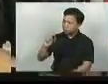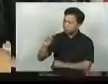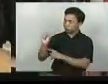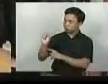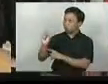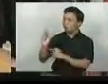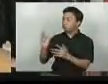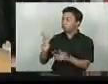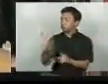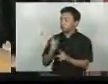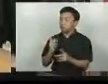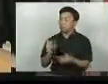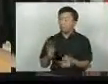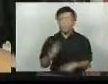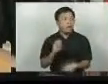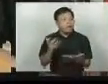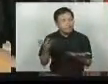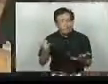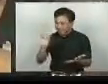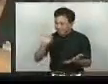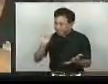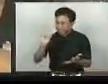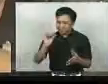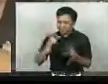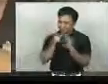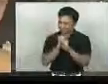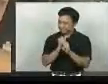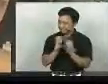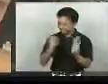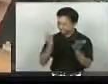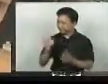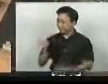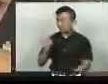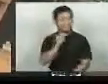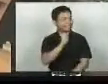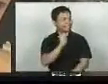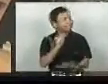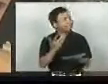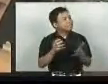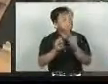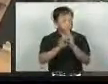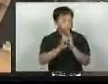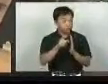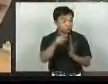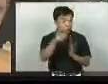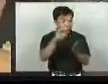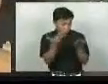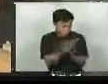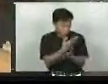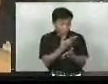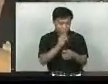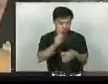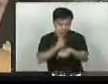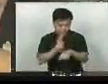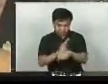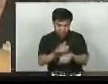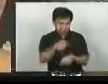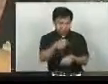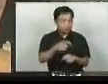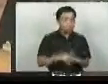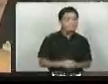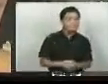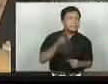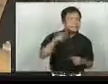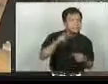minimum wager, right? Yes, yes. Actually, if you are a very small business and you don't need to track your inventories and